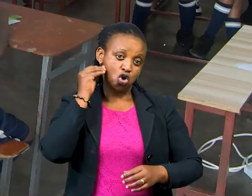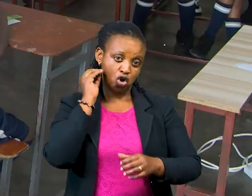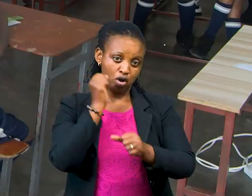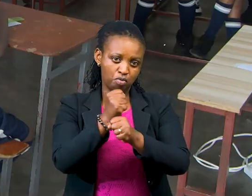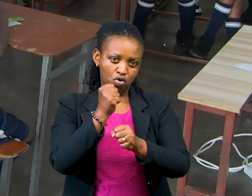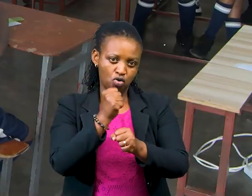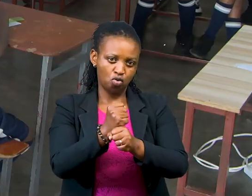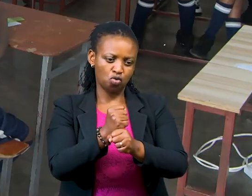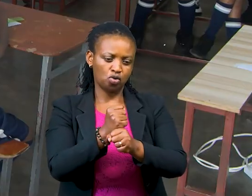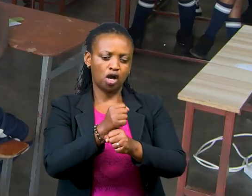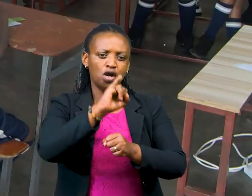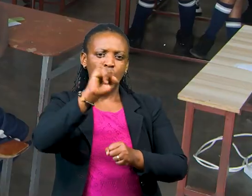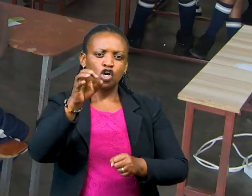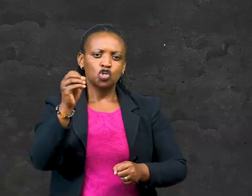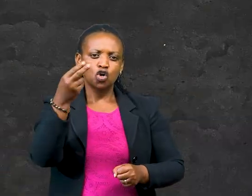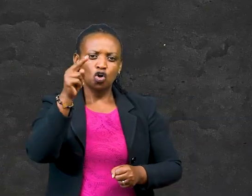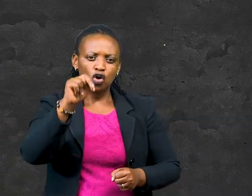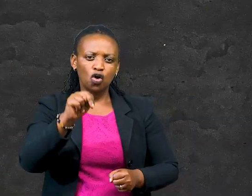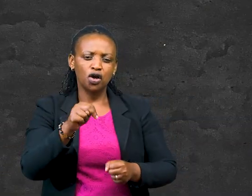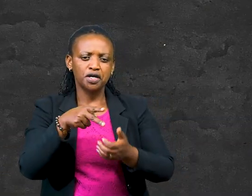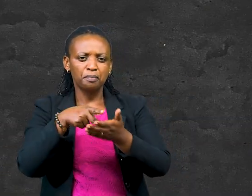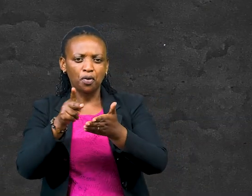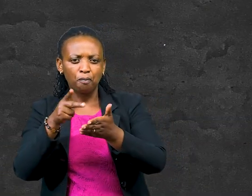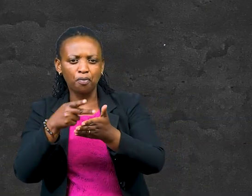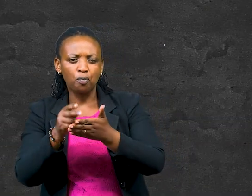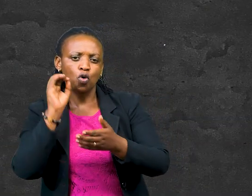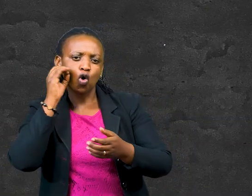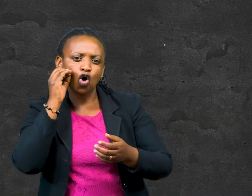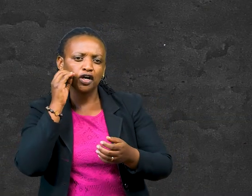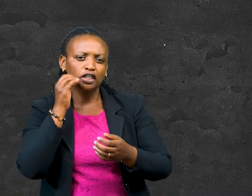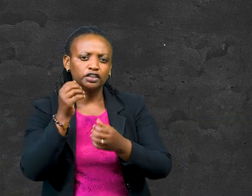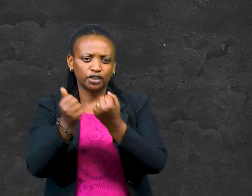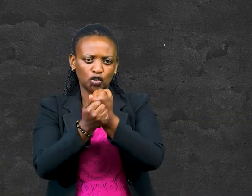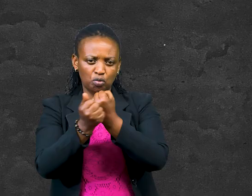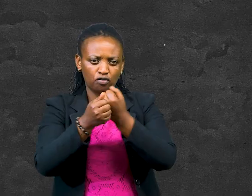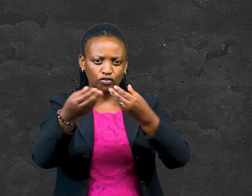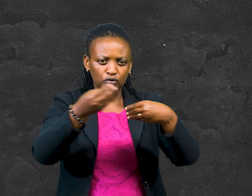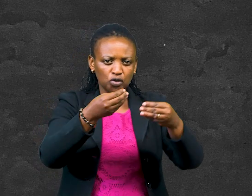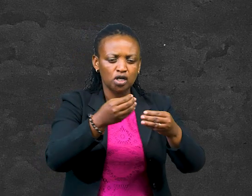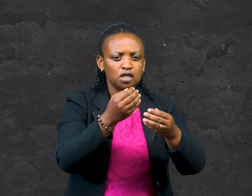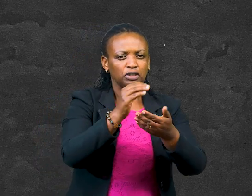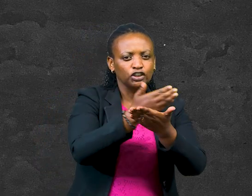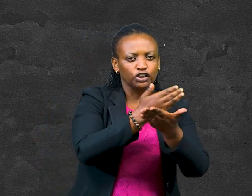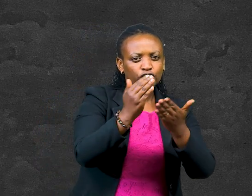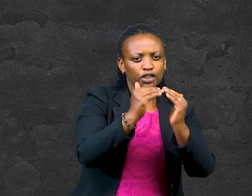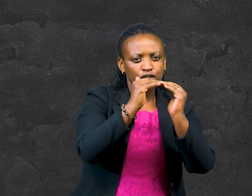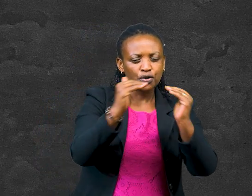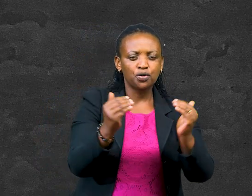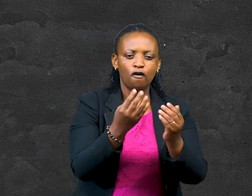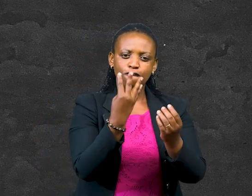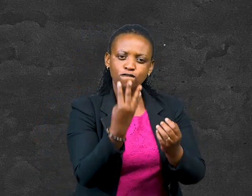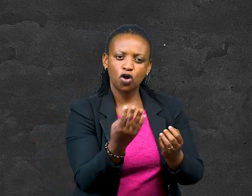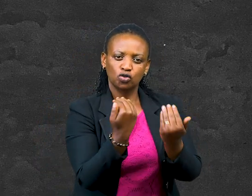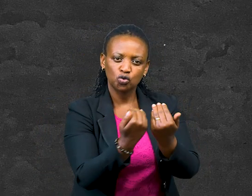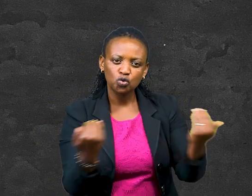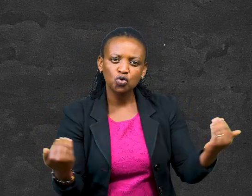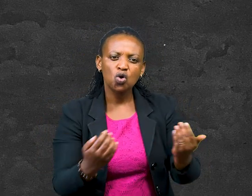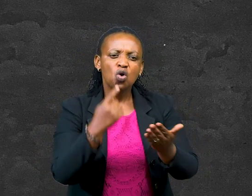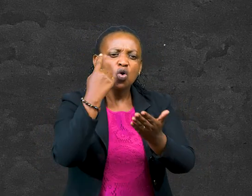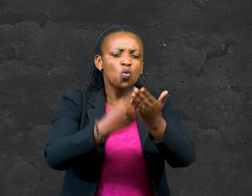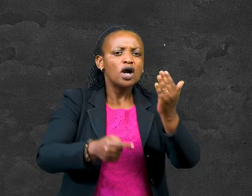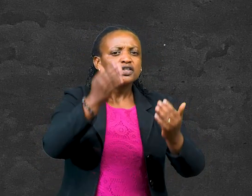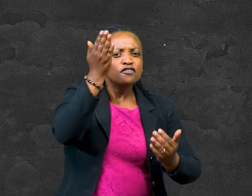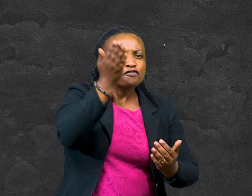Homework. John bought 2 oranges in Rubavu Market. He shared 2 oranges equally to his 4 children.